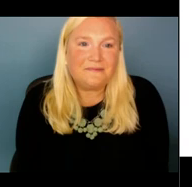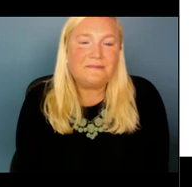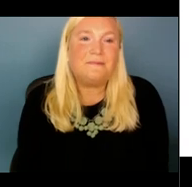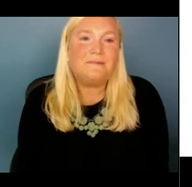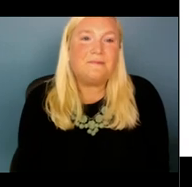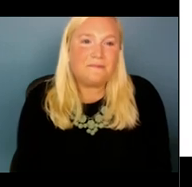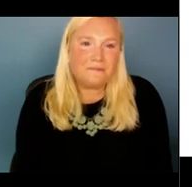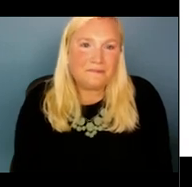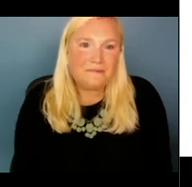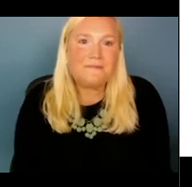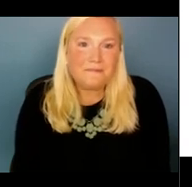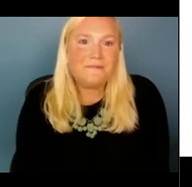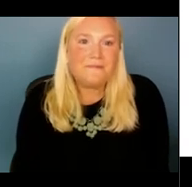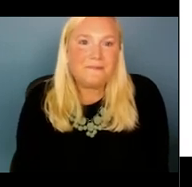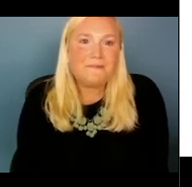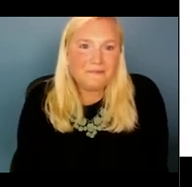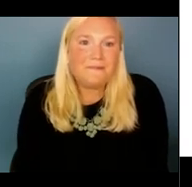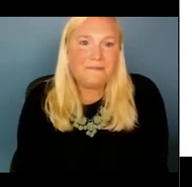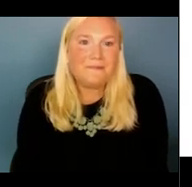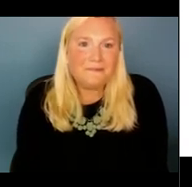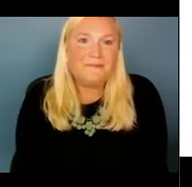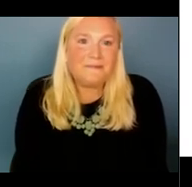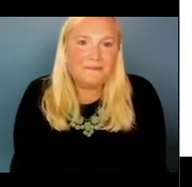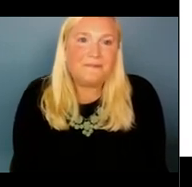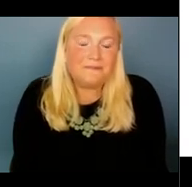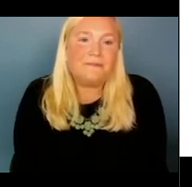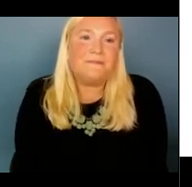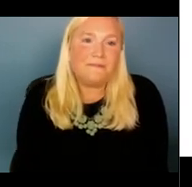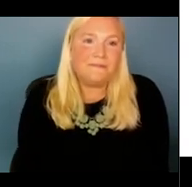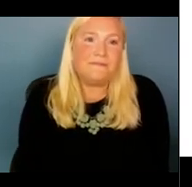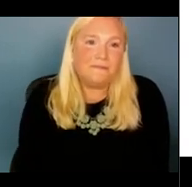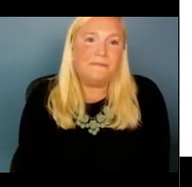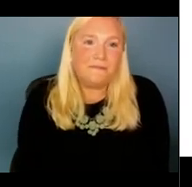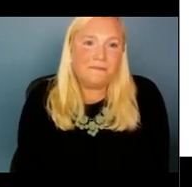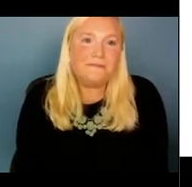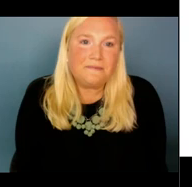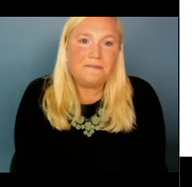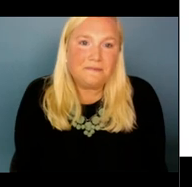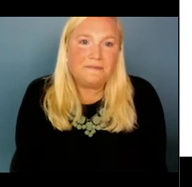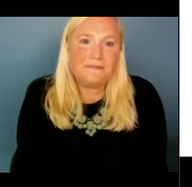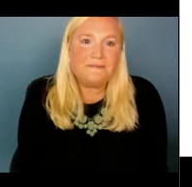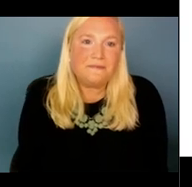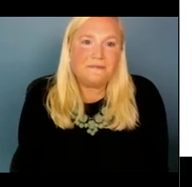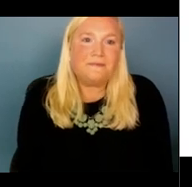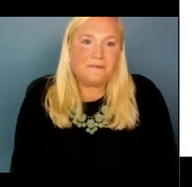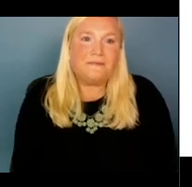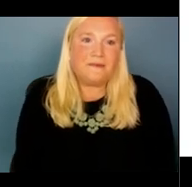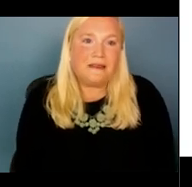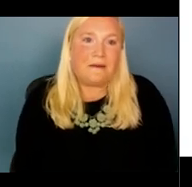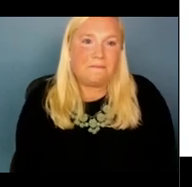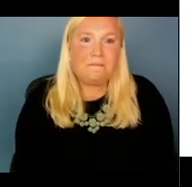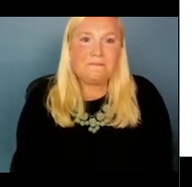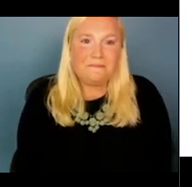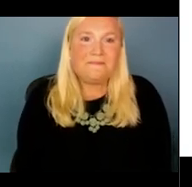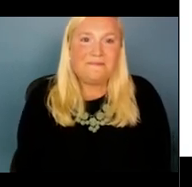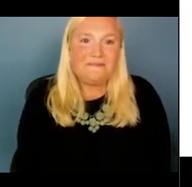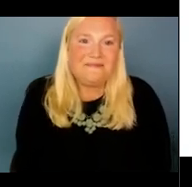having conversations with people outside of the field of speech language pathology is also really mm-hmm. important about stuttering.